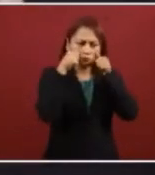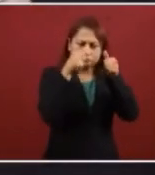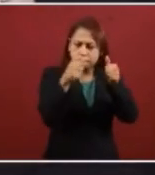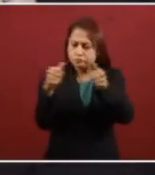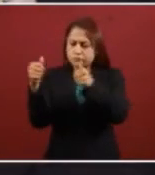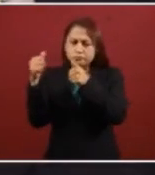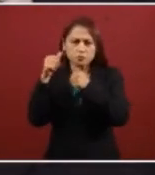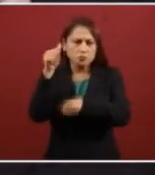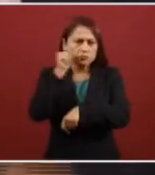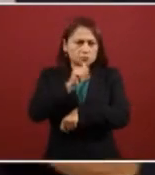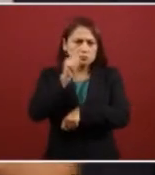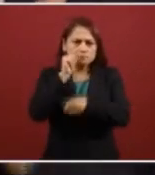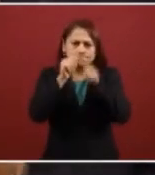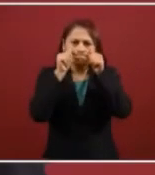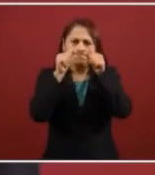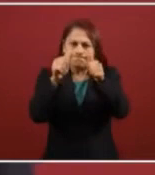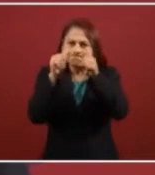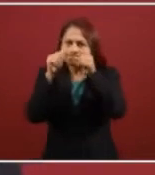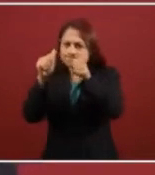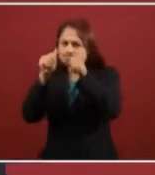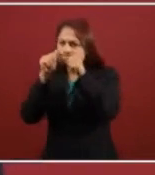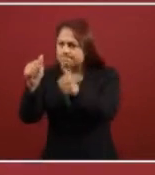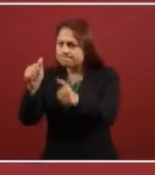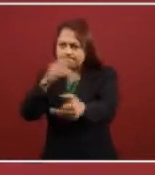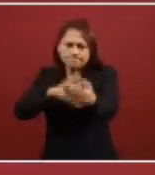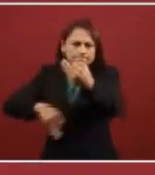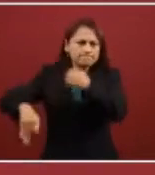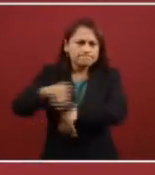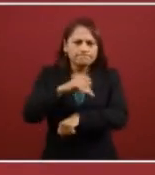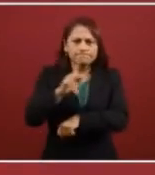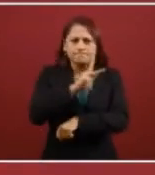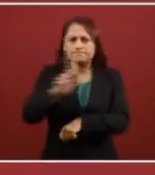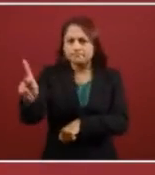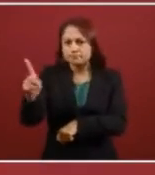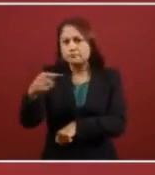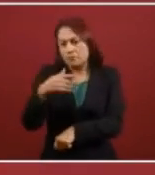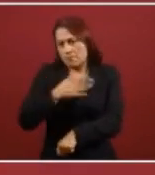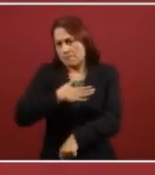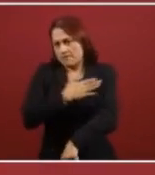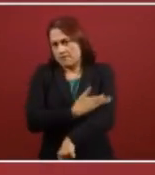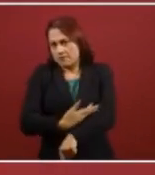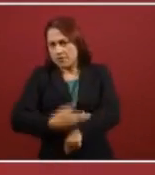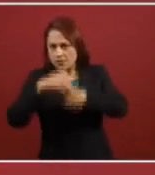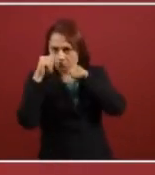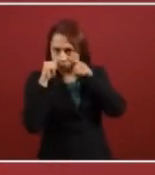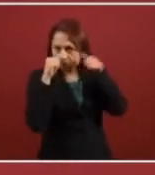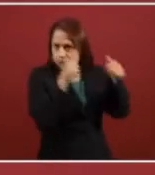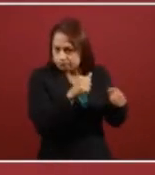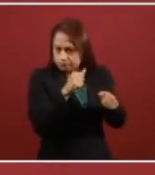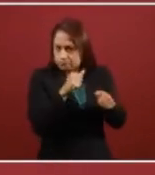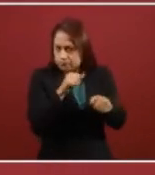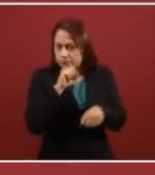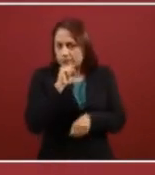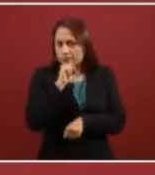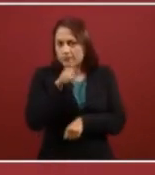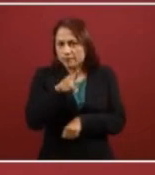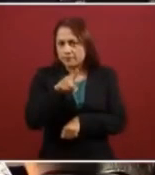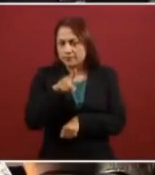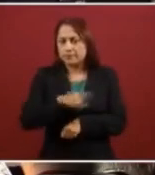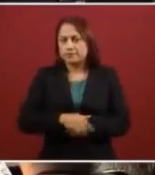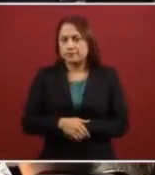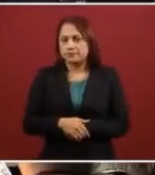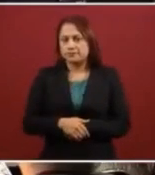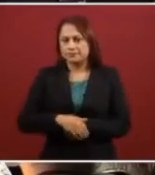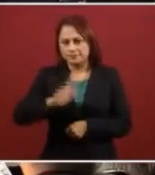todos. Very attentive bueno, to everyone. De mi familia. I'm even aware que of my family. No di a conocer